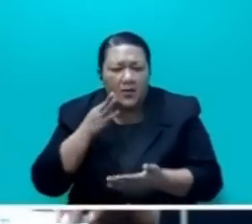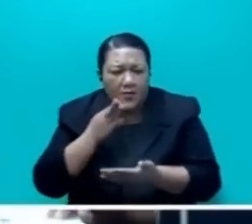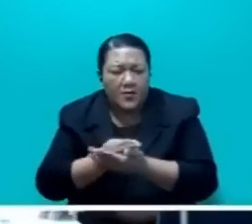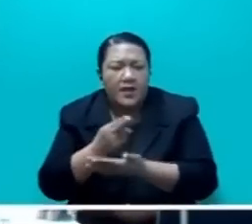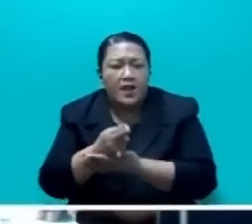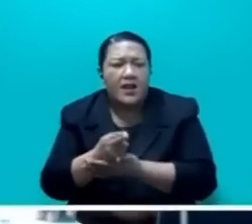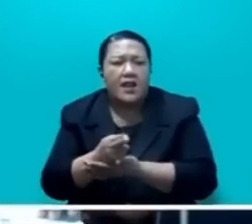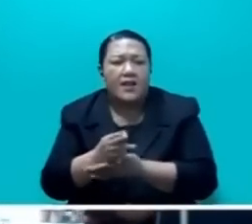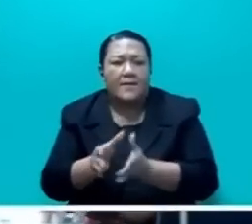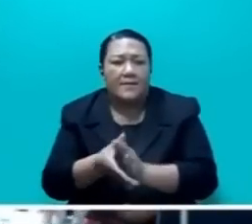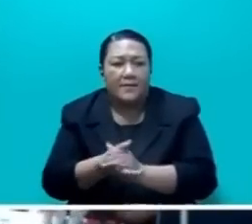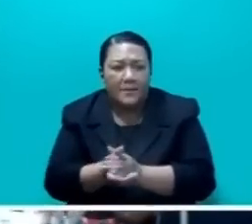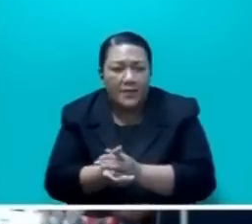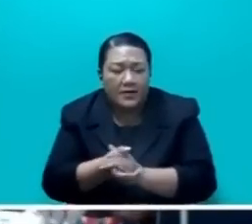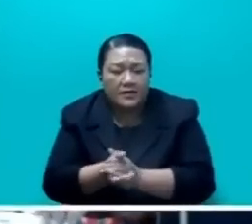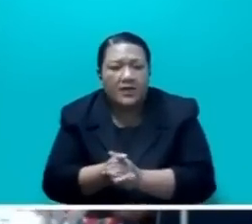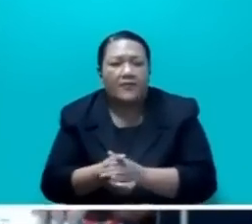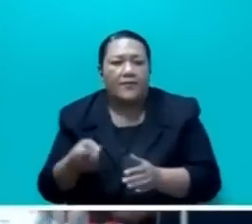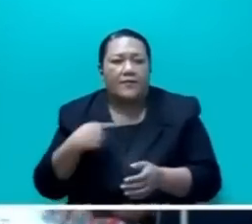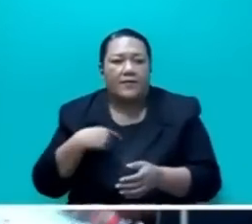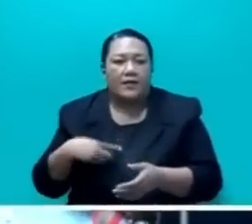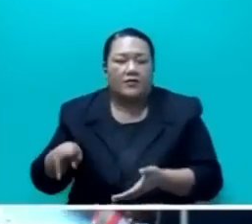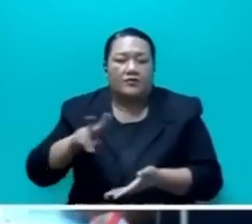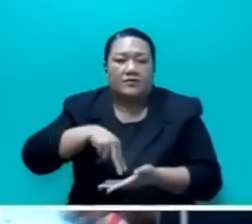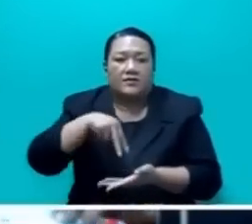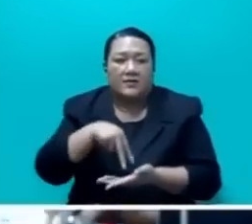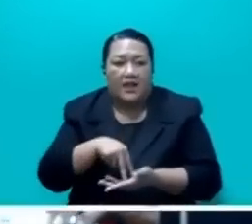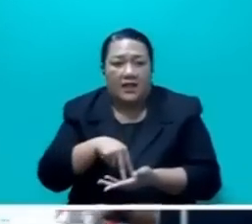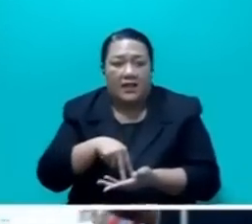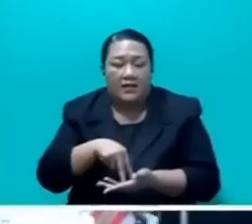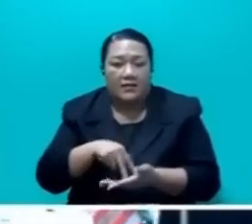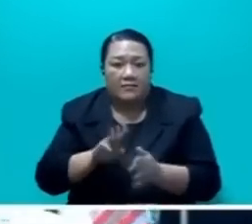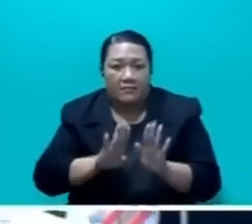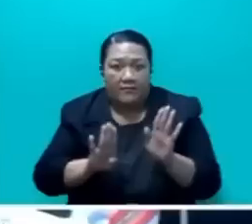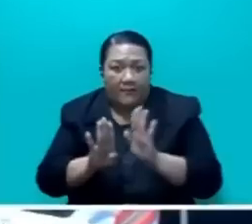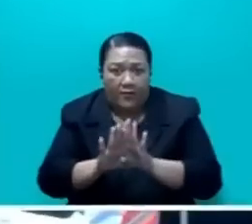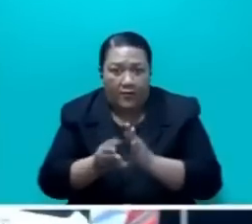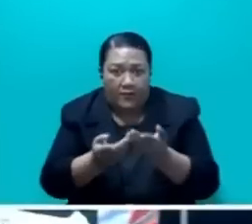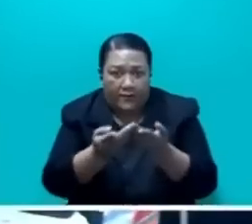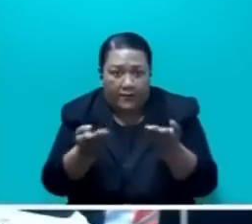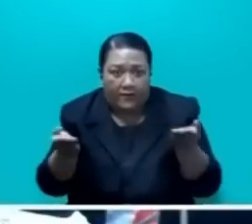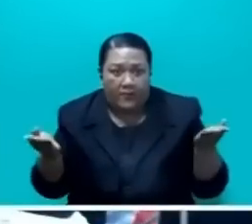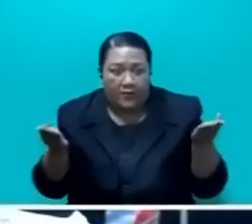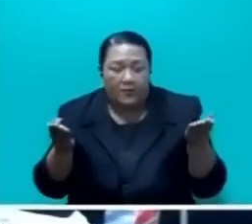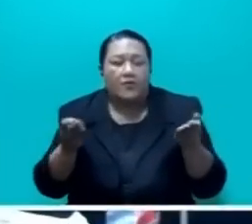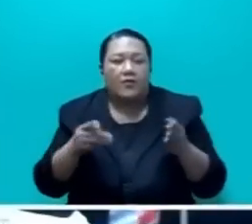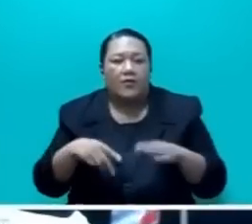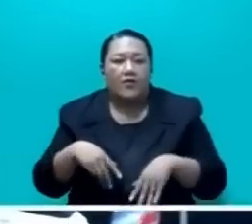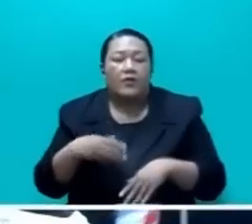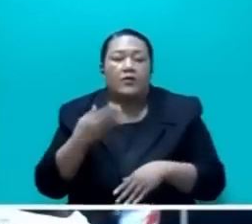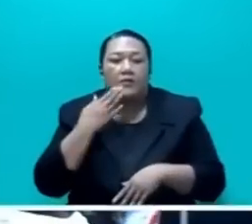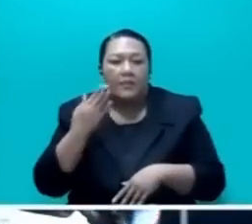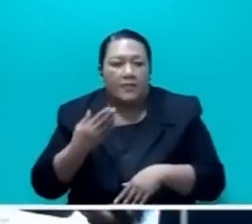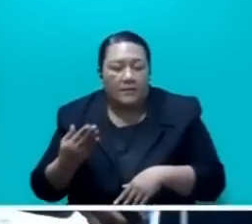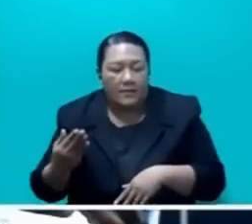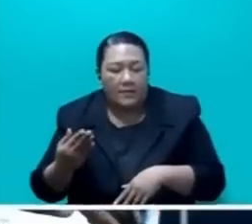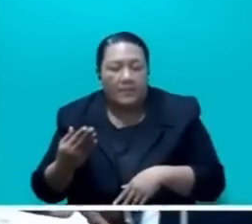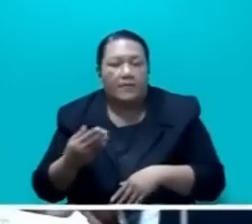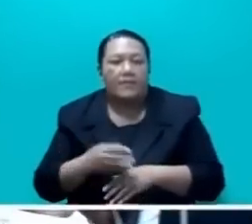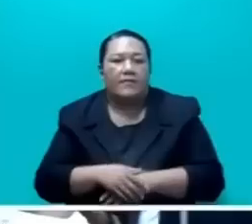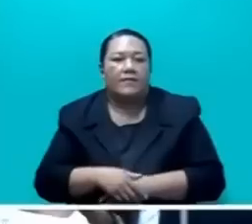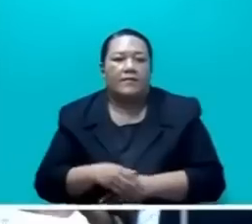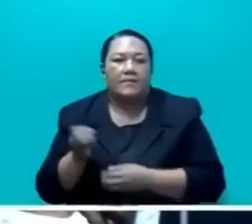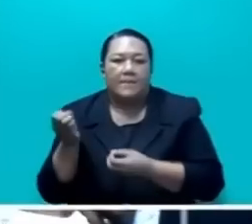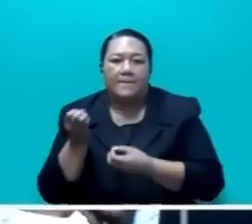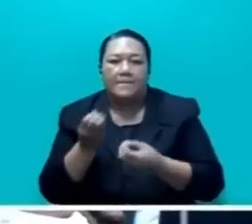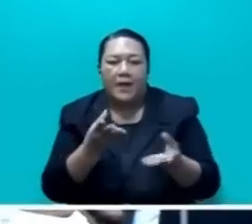pleasure for me today to stand before you in this august house to deliver my maiden speech.